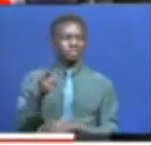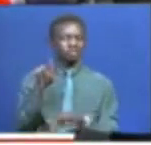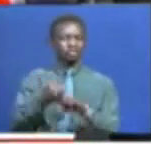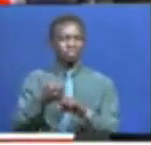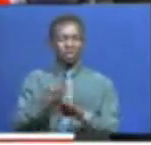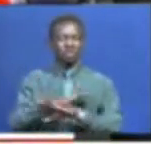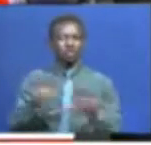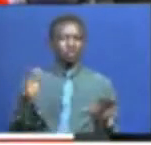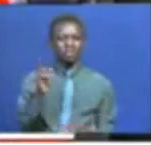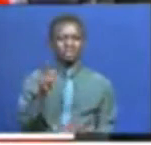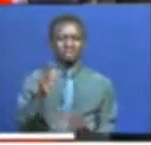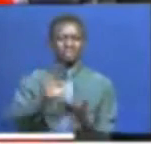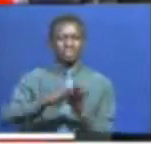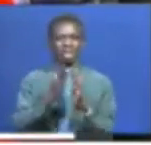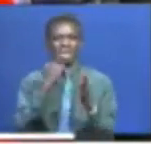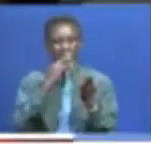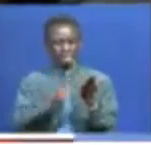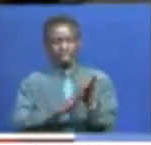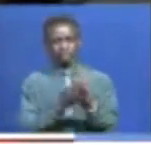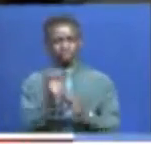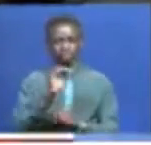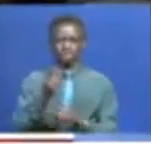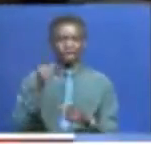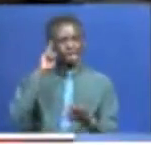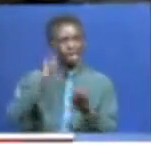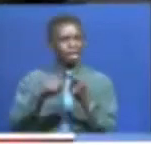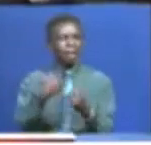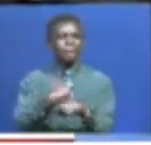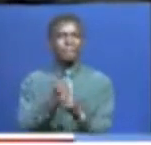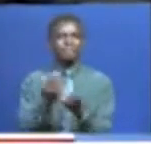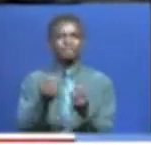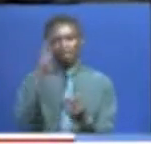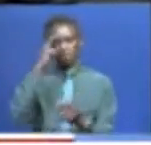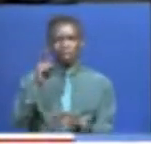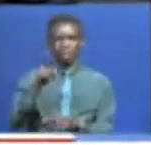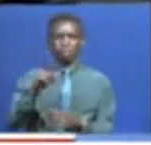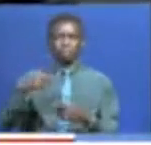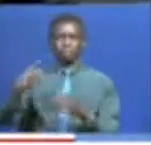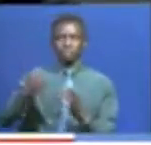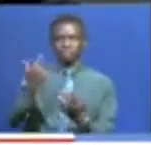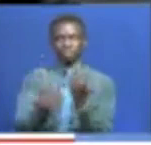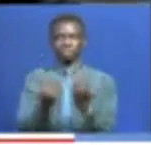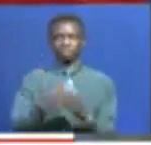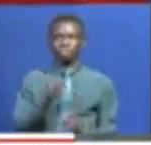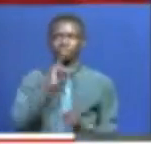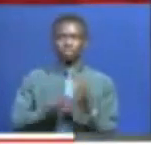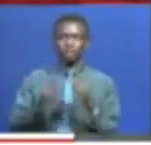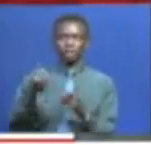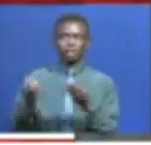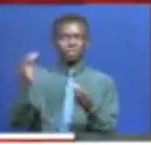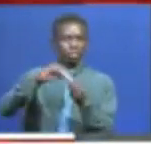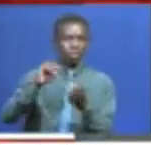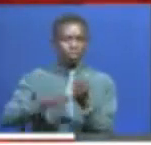which is required for silage making. They say the machine will also improve feed and forage systems for farmers. With this